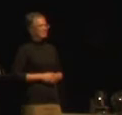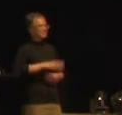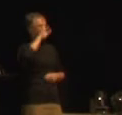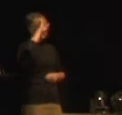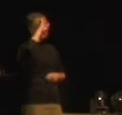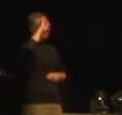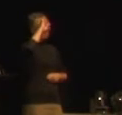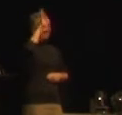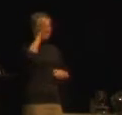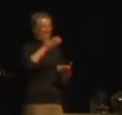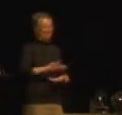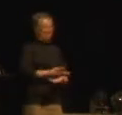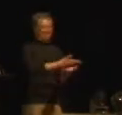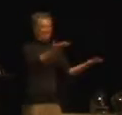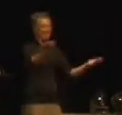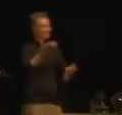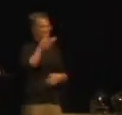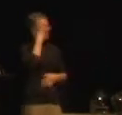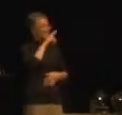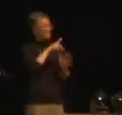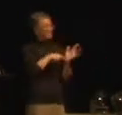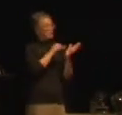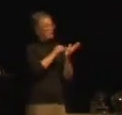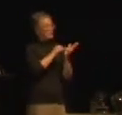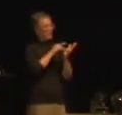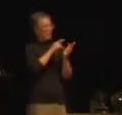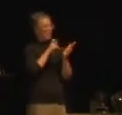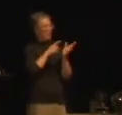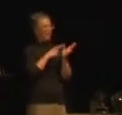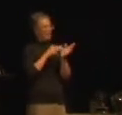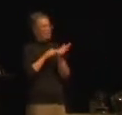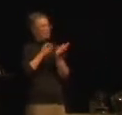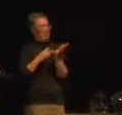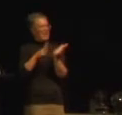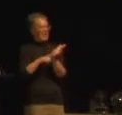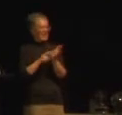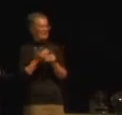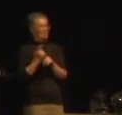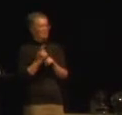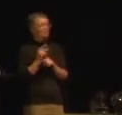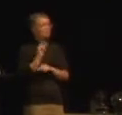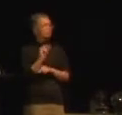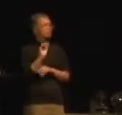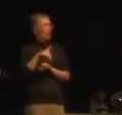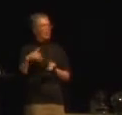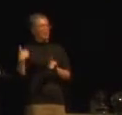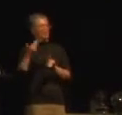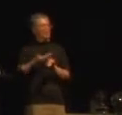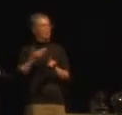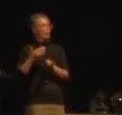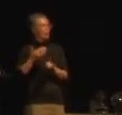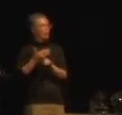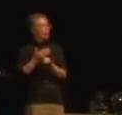Kia ora koutou katoa. My name is Jessica Moran, and today I want to talk to you briefly about some of the work that we've been doing to raise